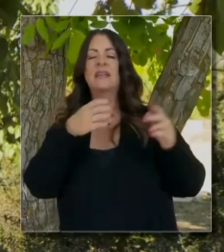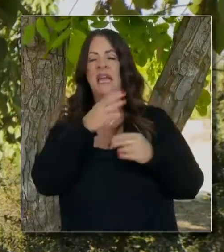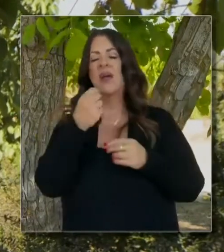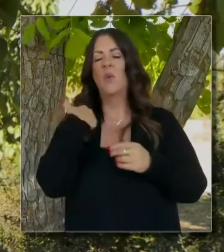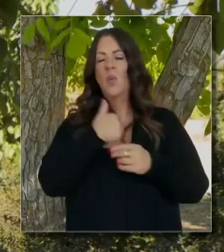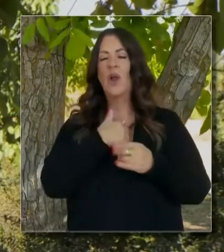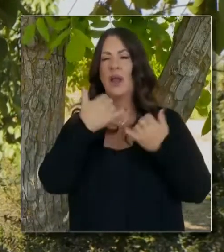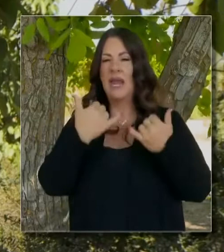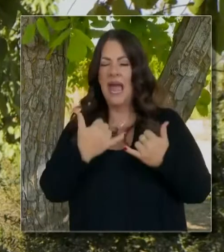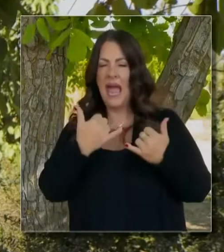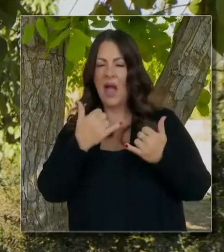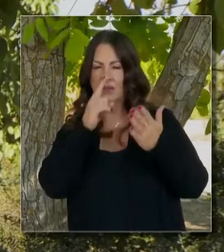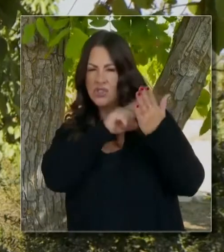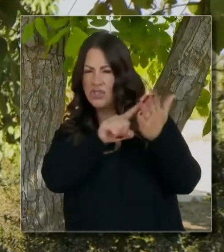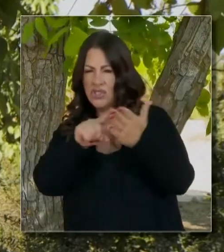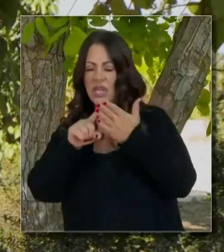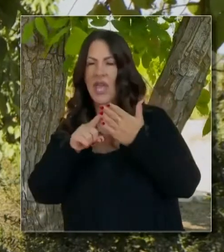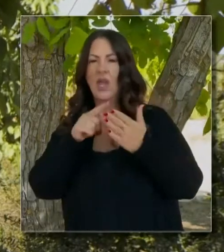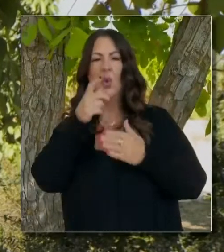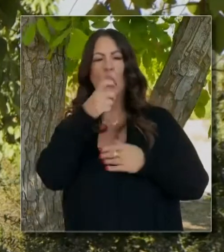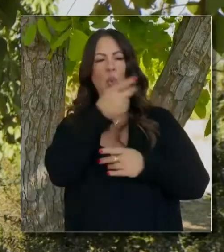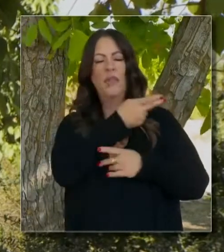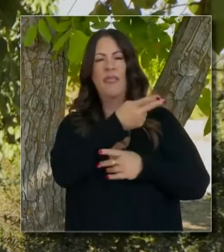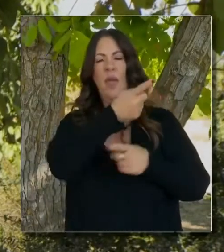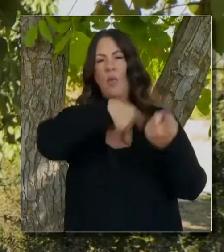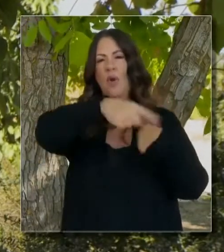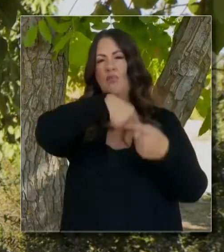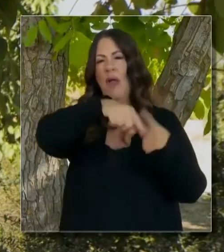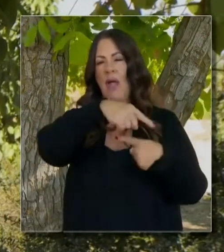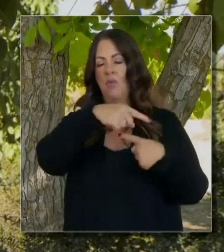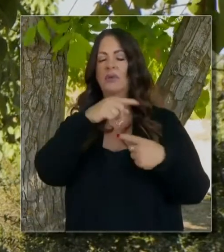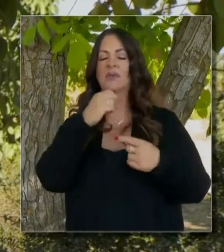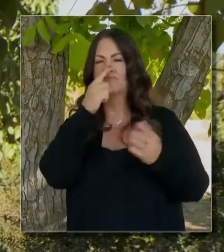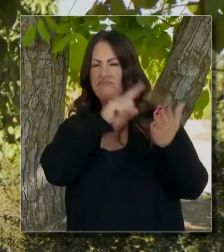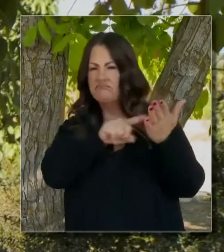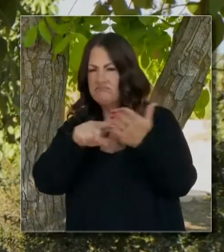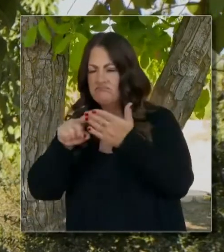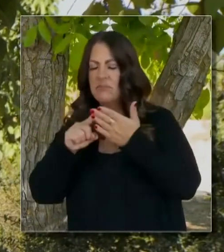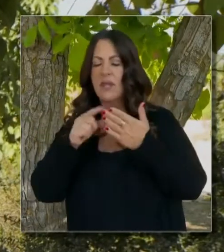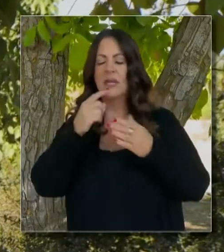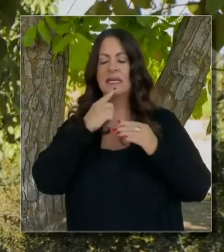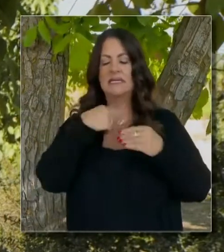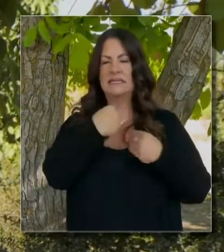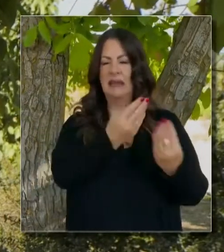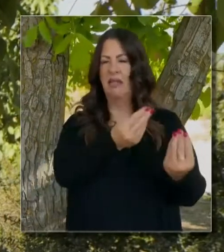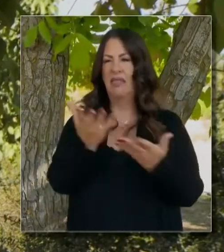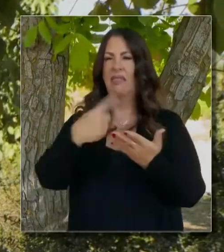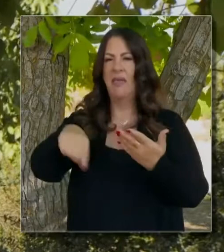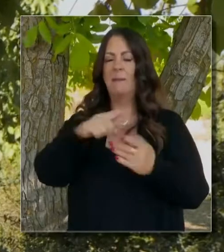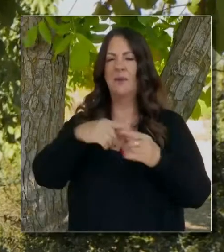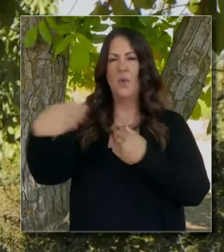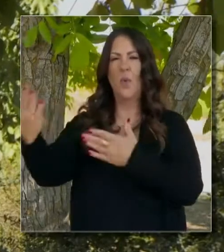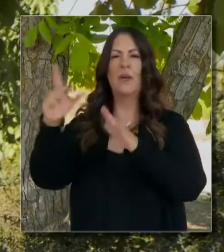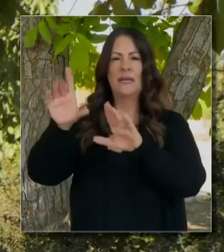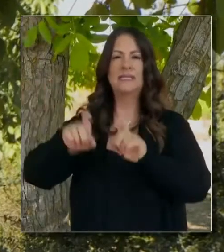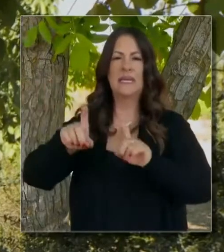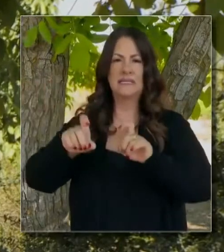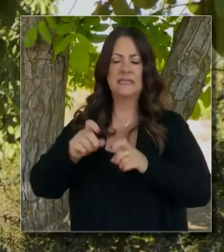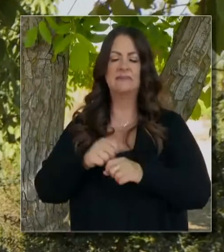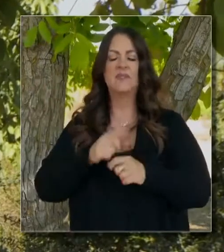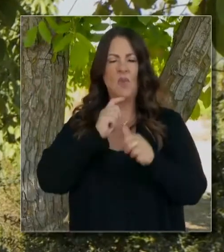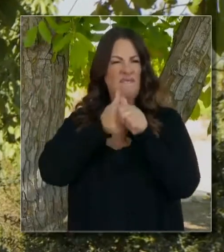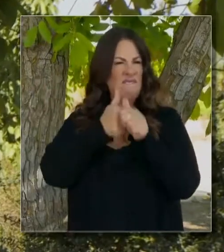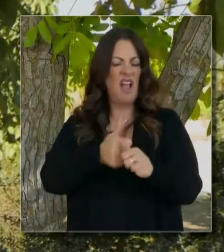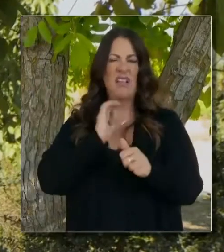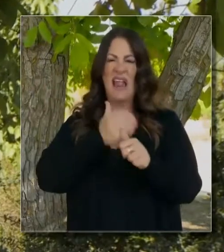make sure that everybody is appropriately tested, and anyone that's been in direct contact also goes through the protocols and